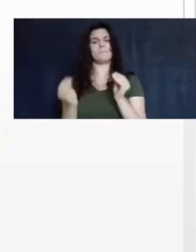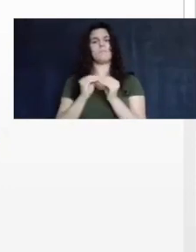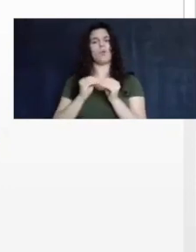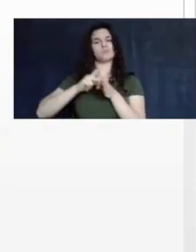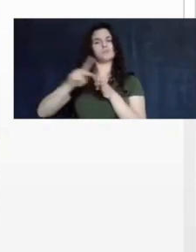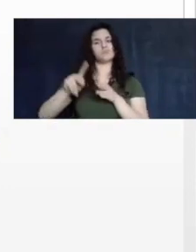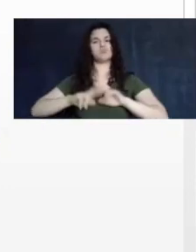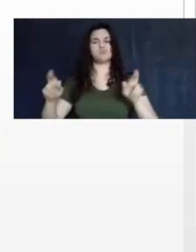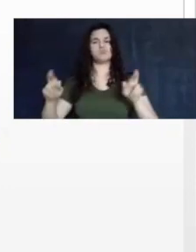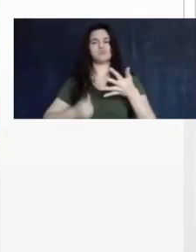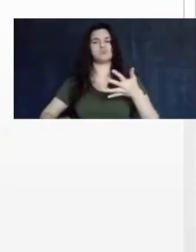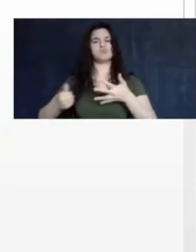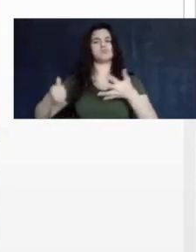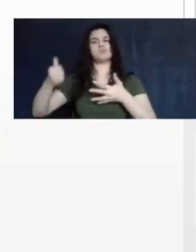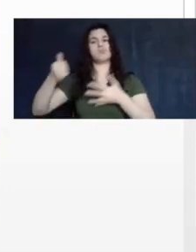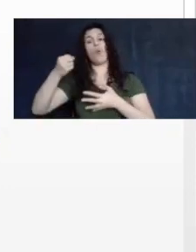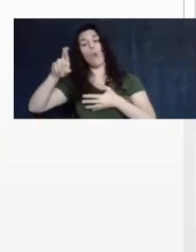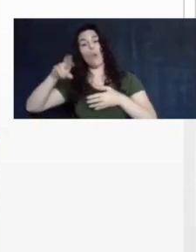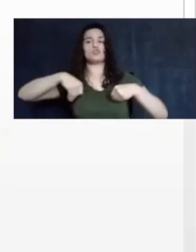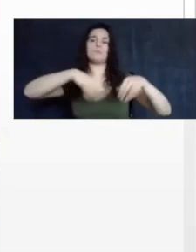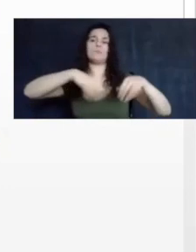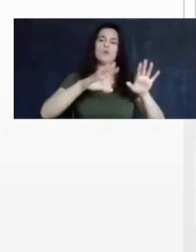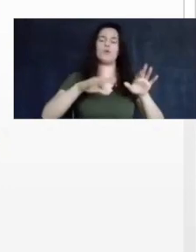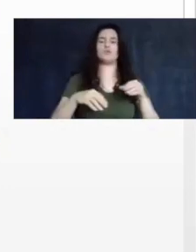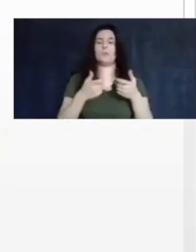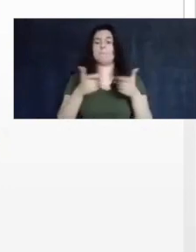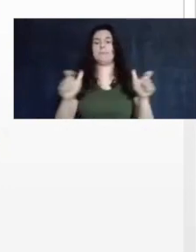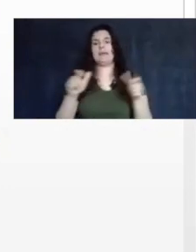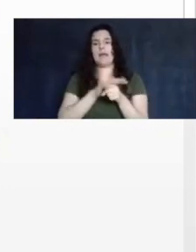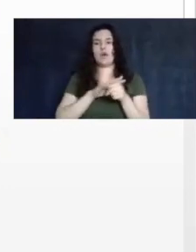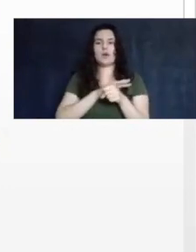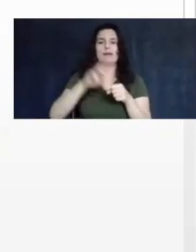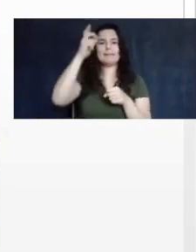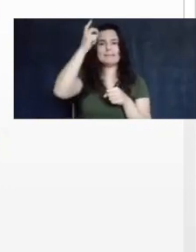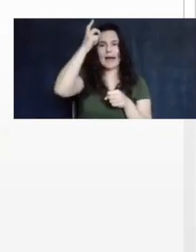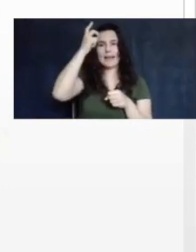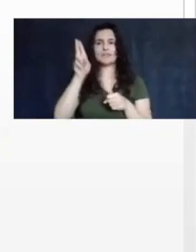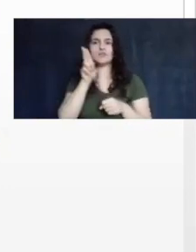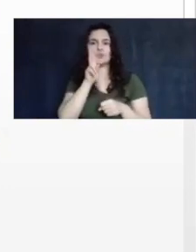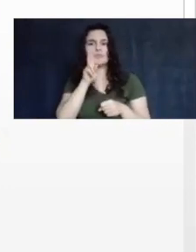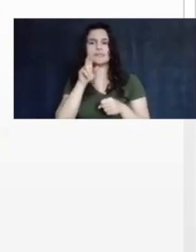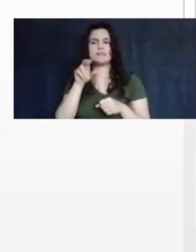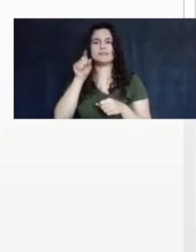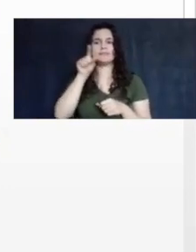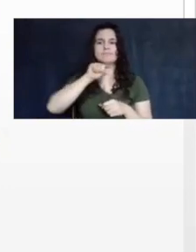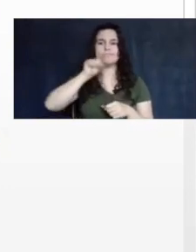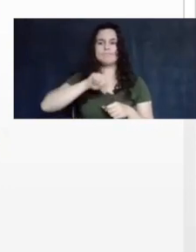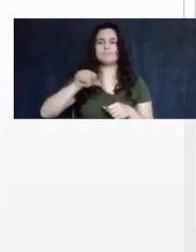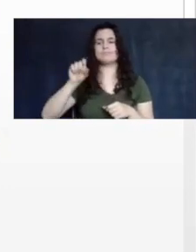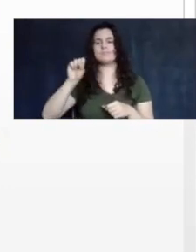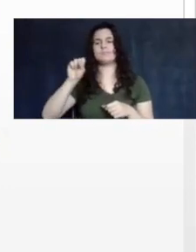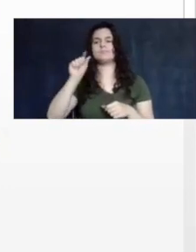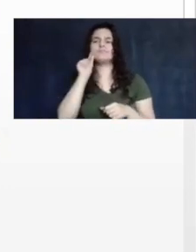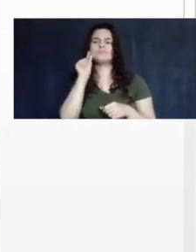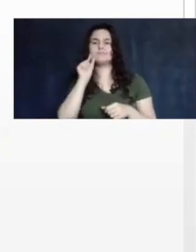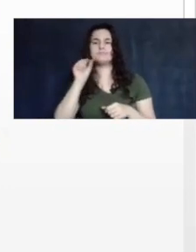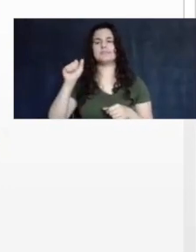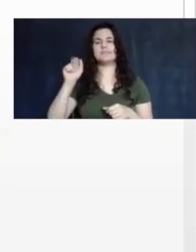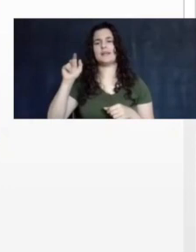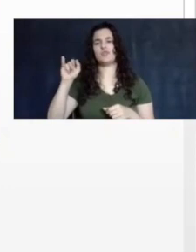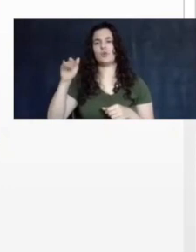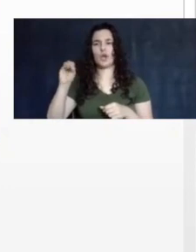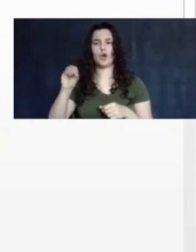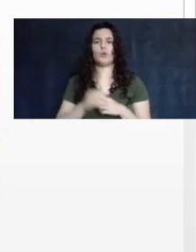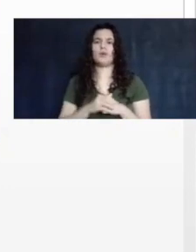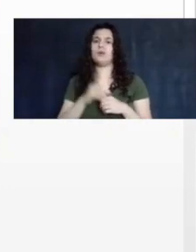of your larger areas, your Dallas, Houston, San Antonio, those surrounding ISDs, where obviously there's more